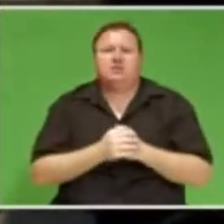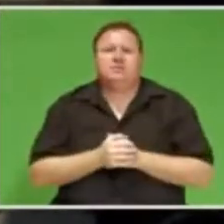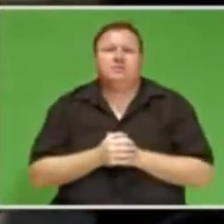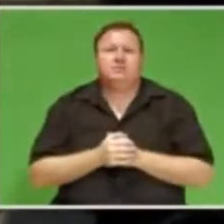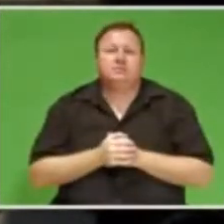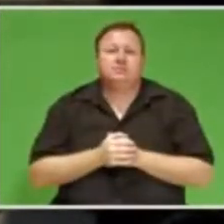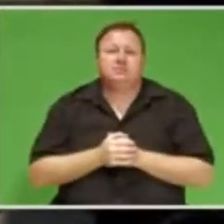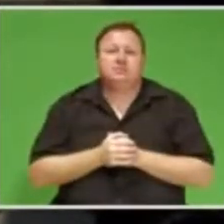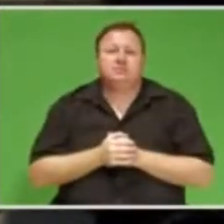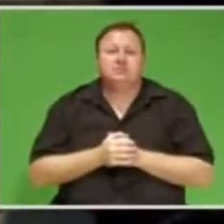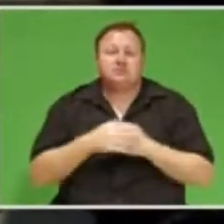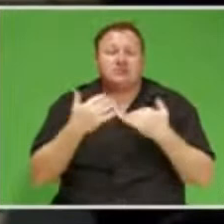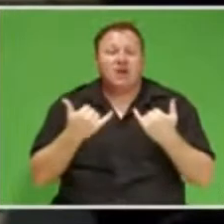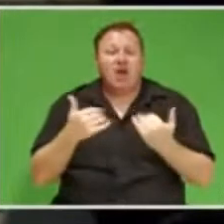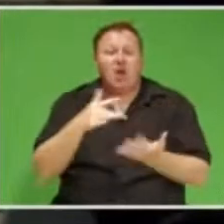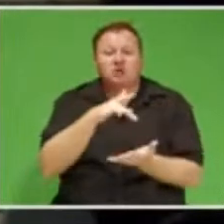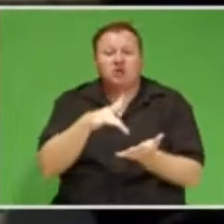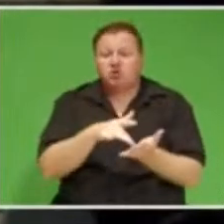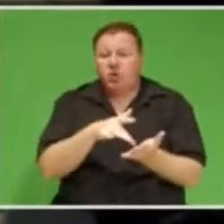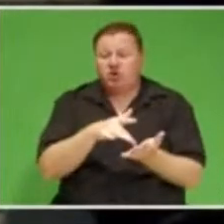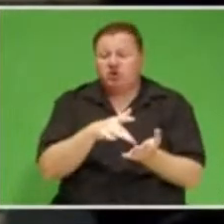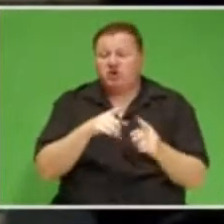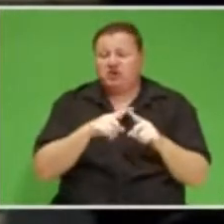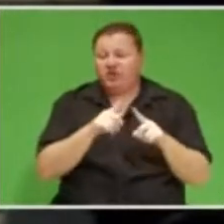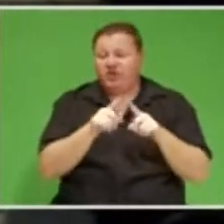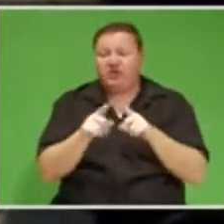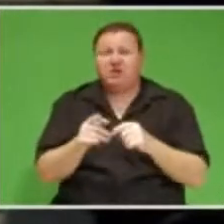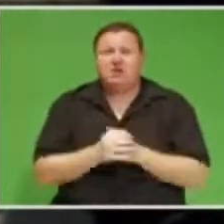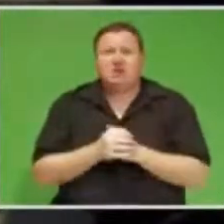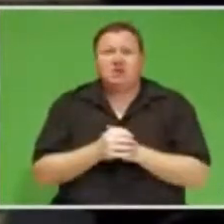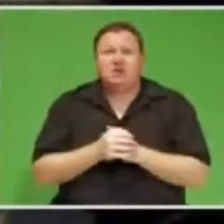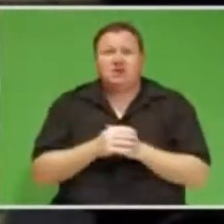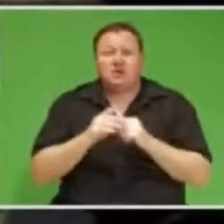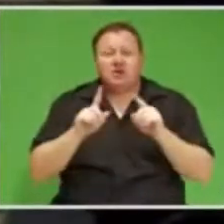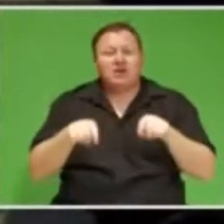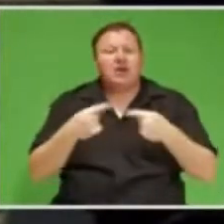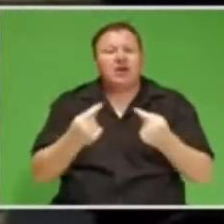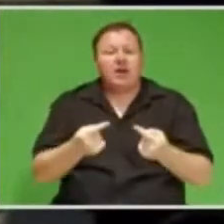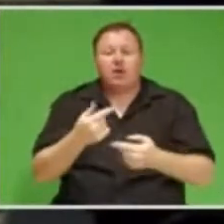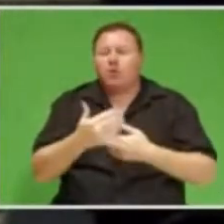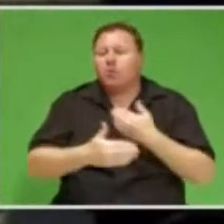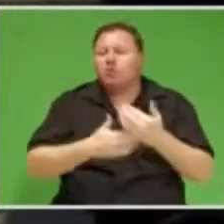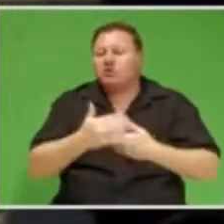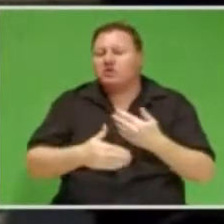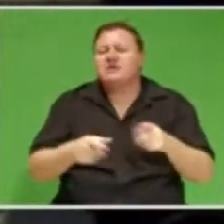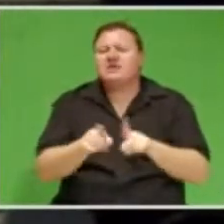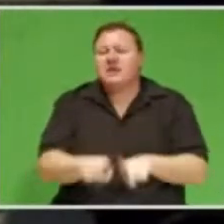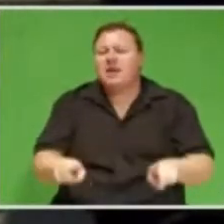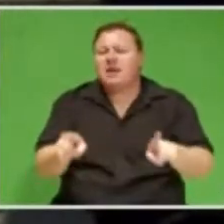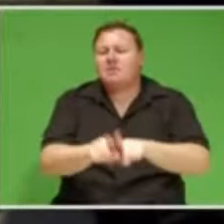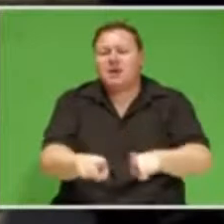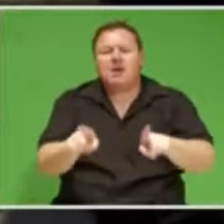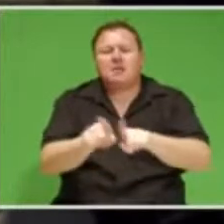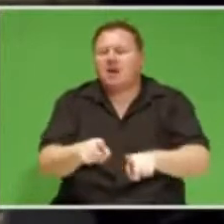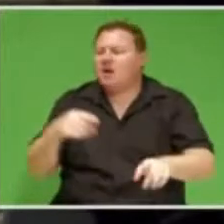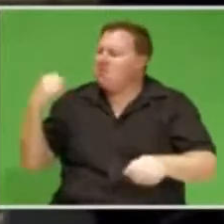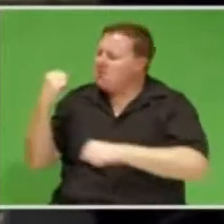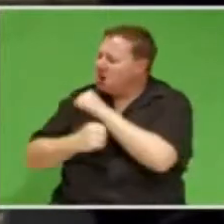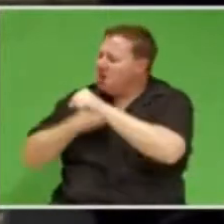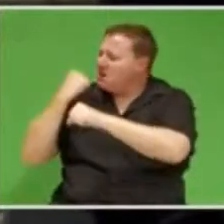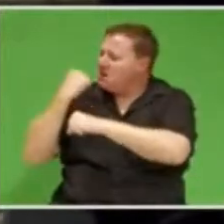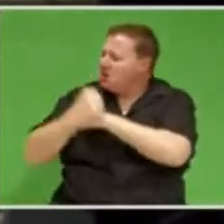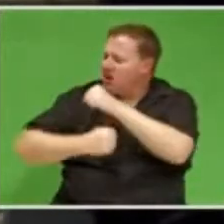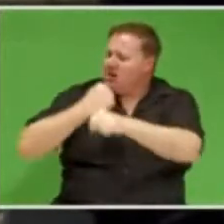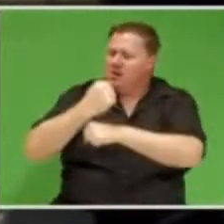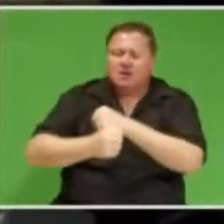Now, under these conditions, we cannot proceed as we usually would. The people of